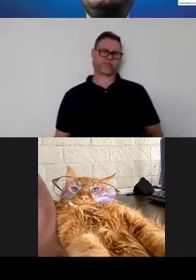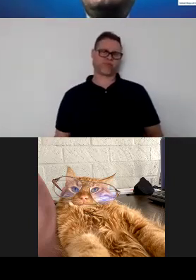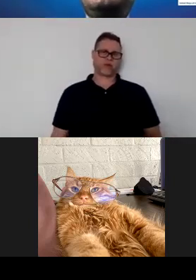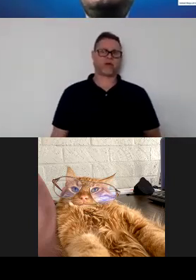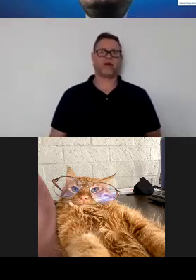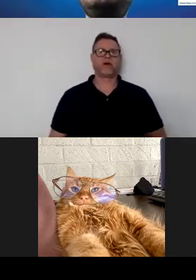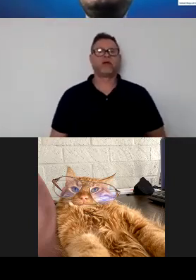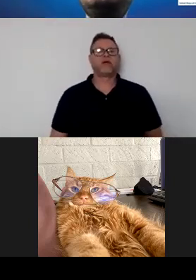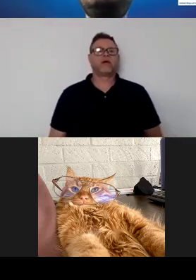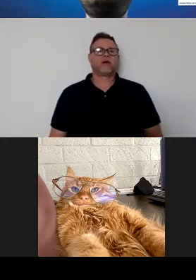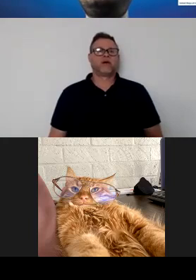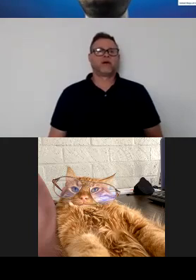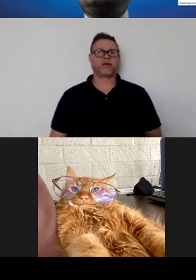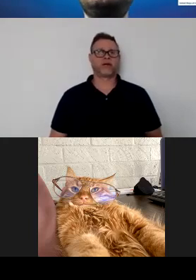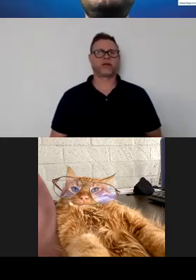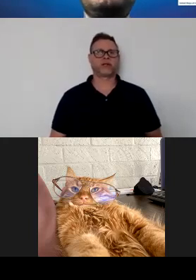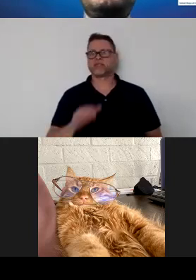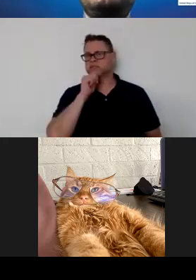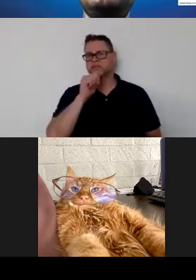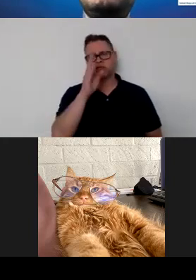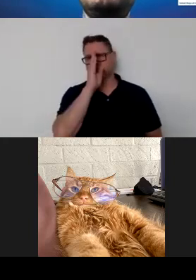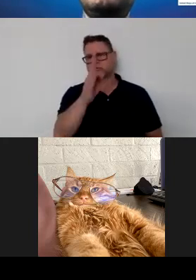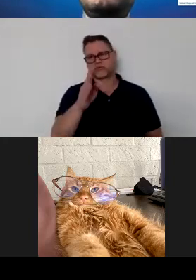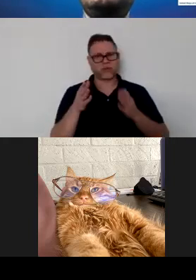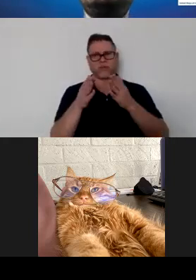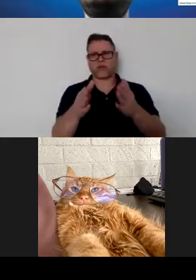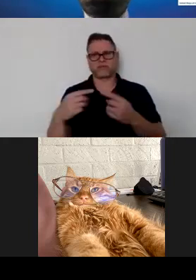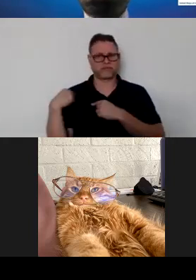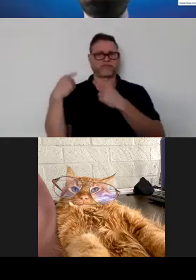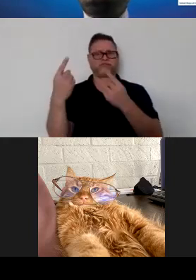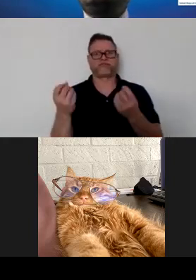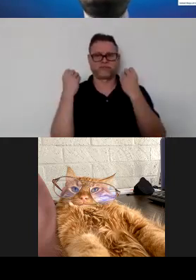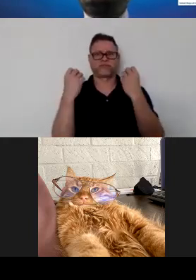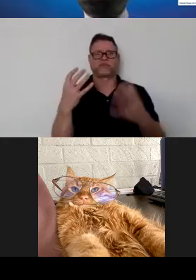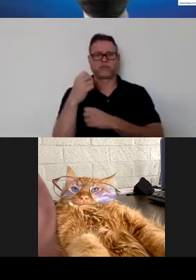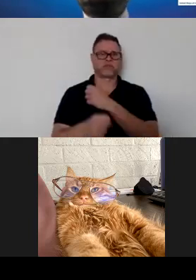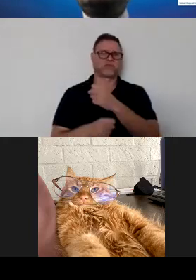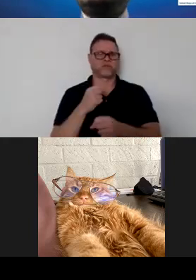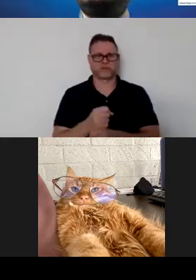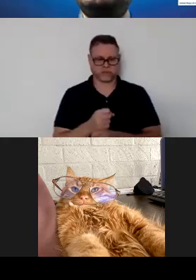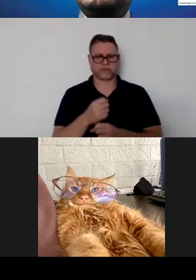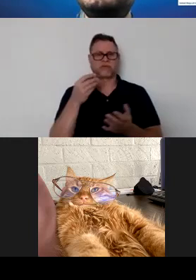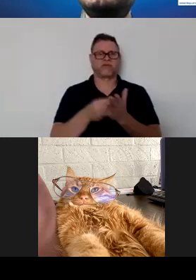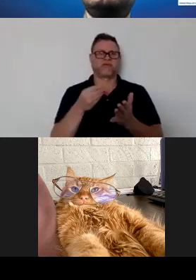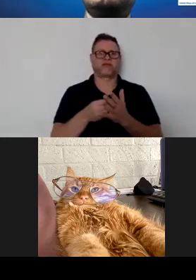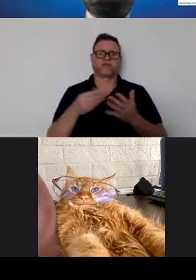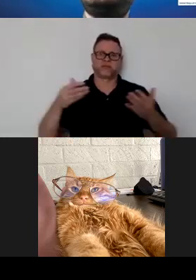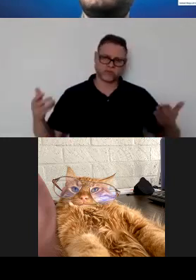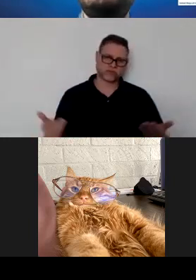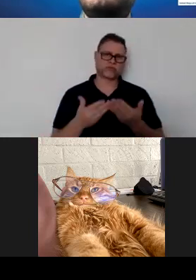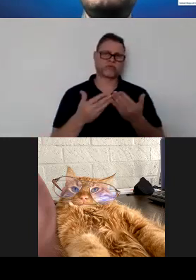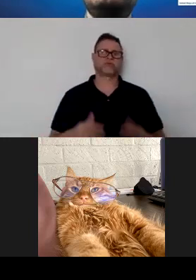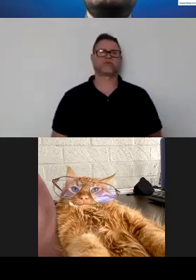that. It's been many years since many of these funding streams have been introduced